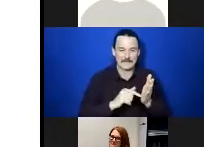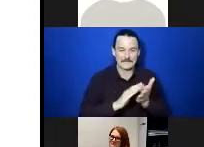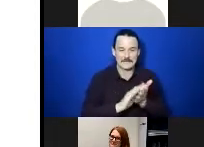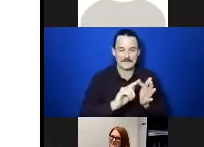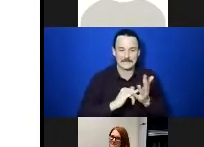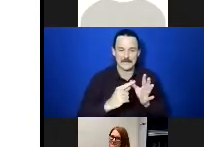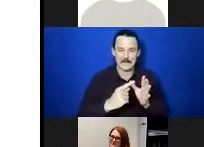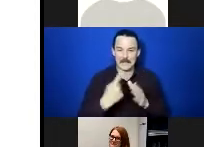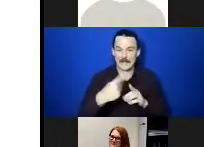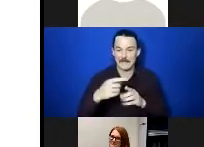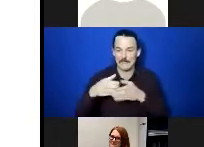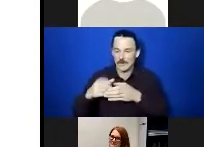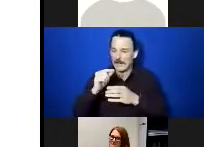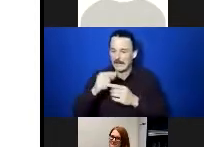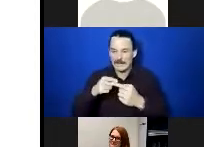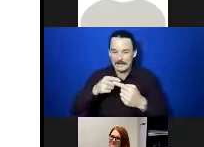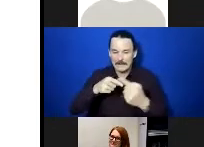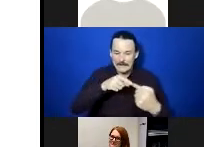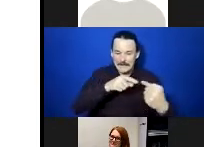further.